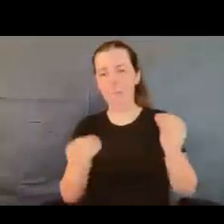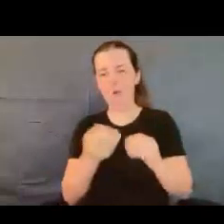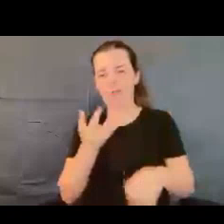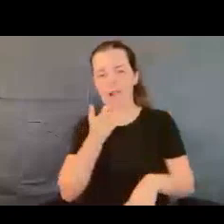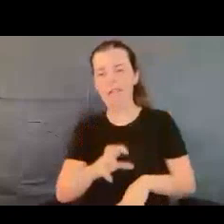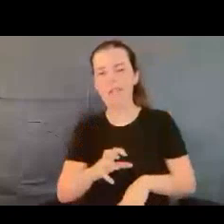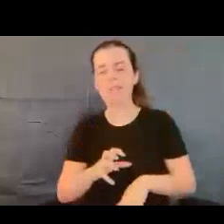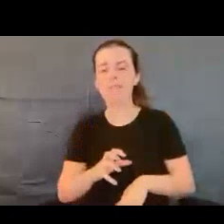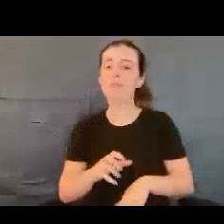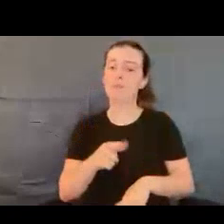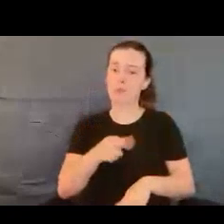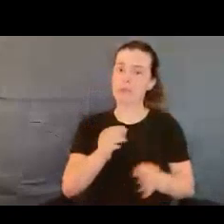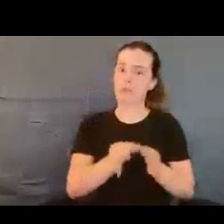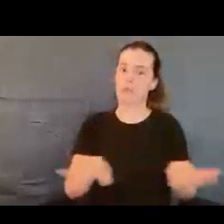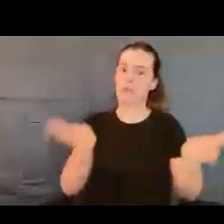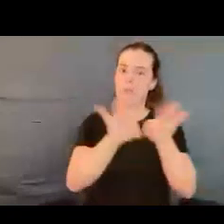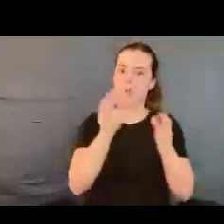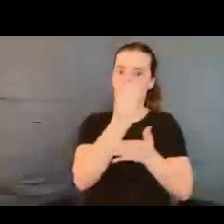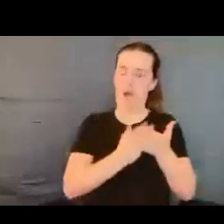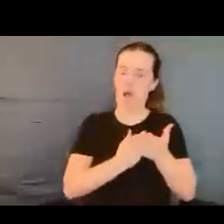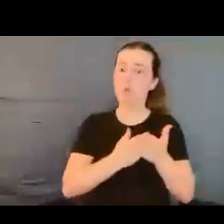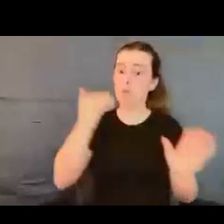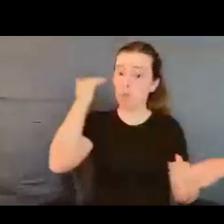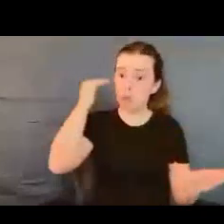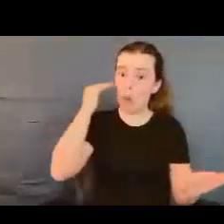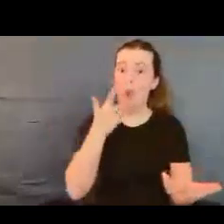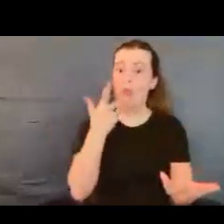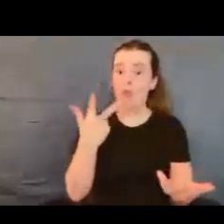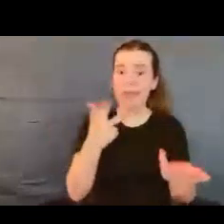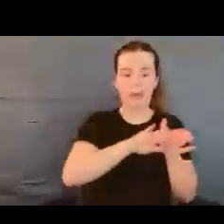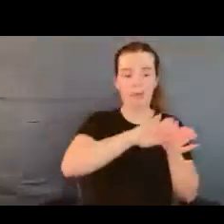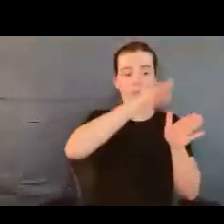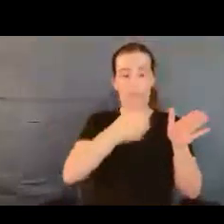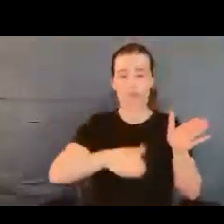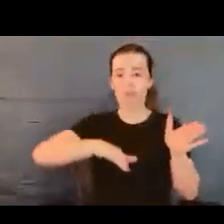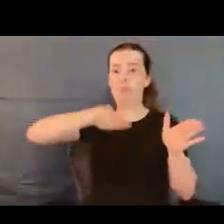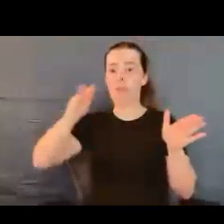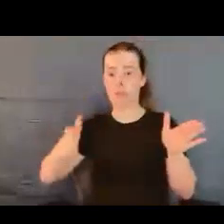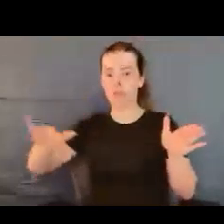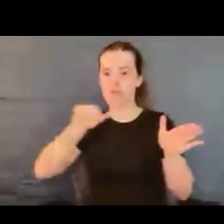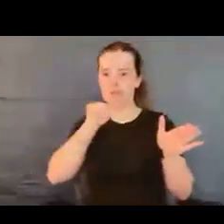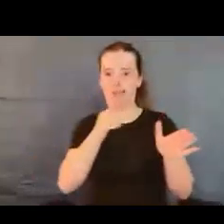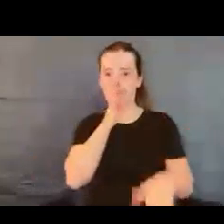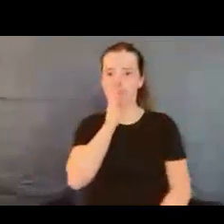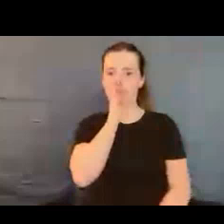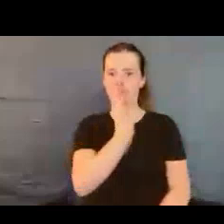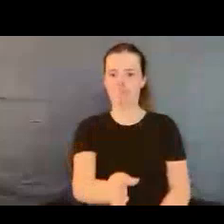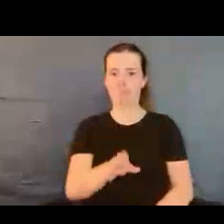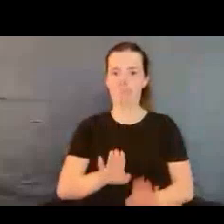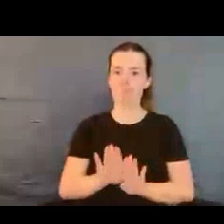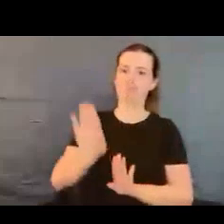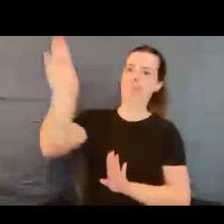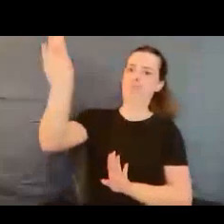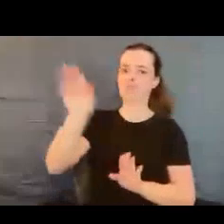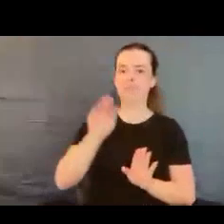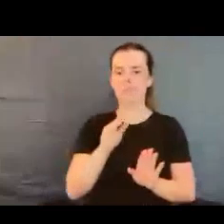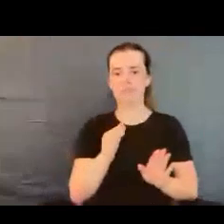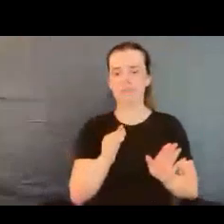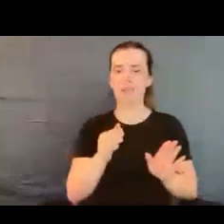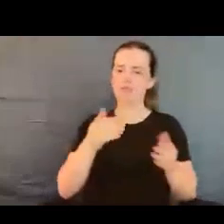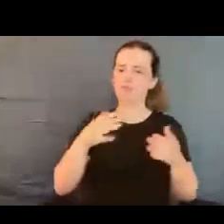very important section and just know that it's three rolling hills. It's not just straight up. And it's important to find your rhythm and not just burn yourself out